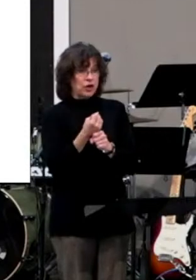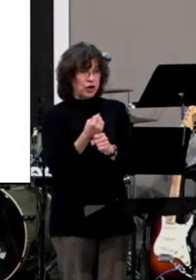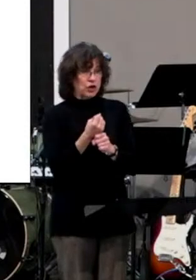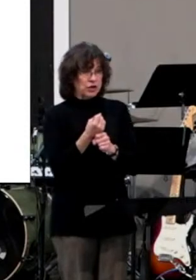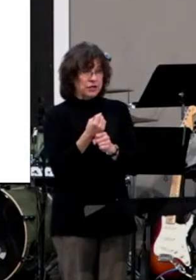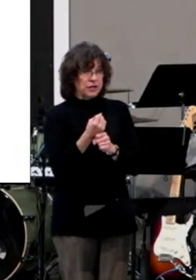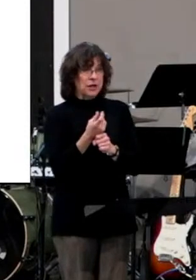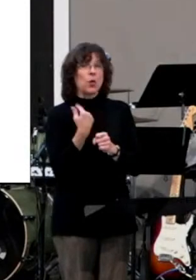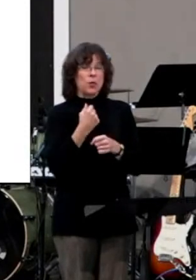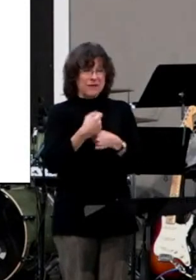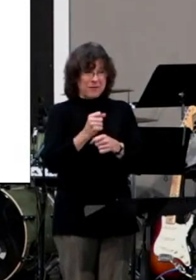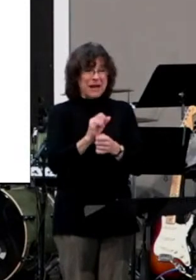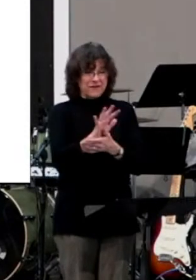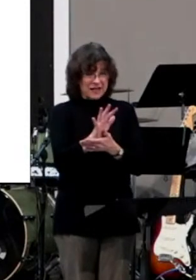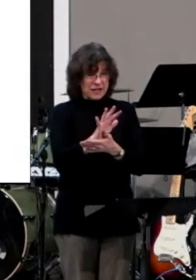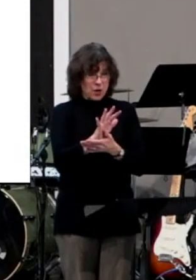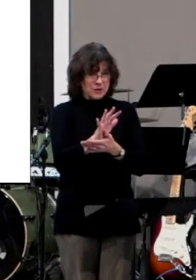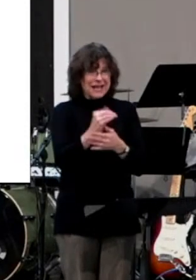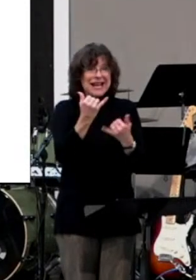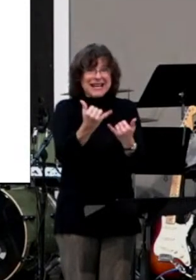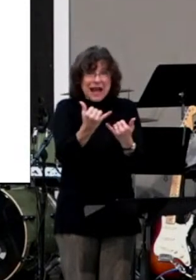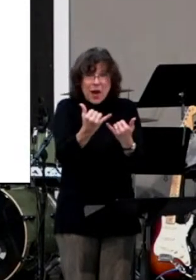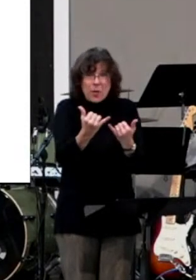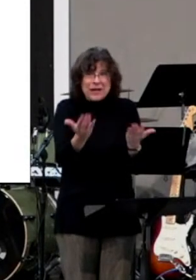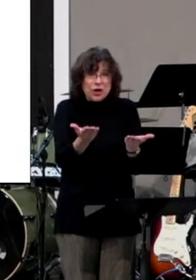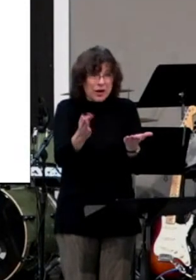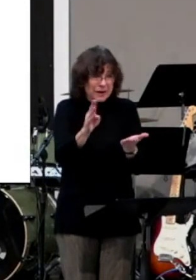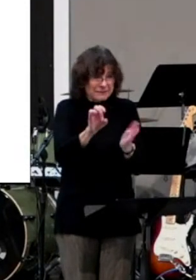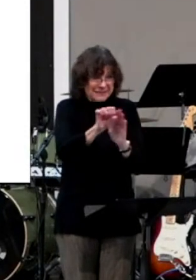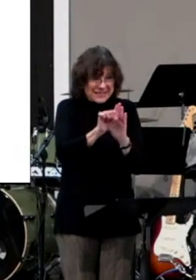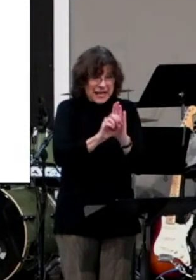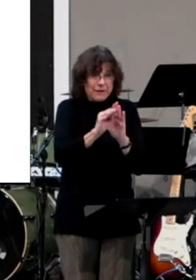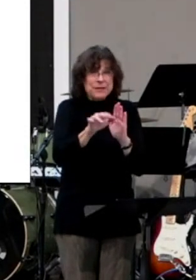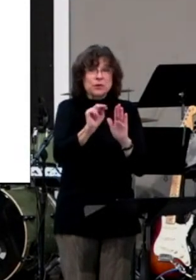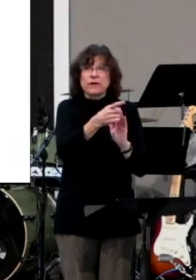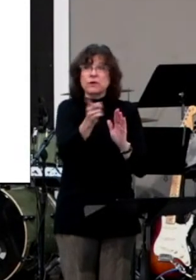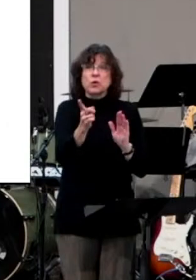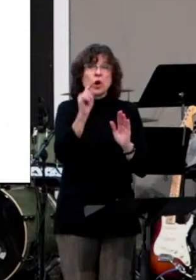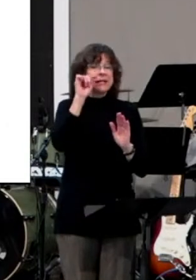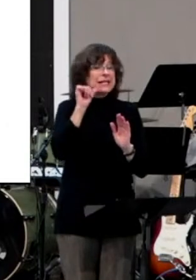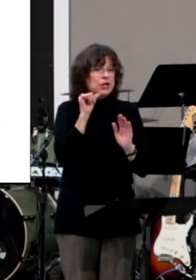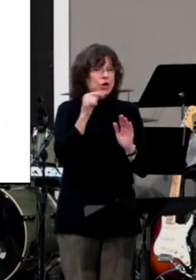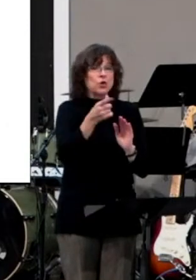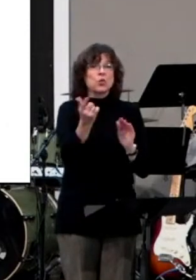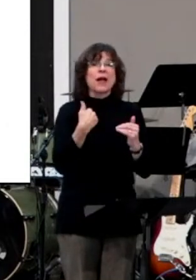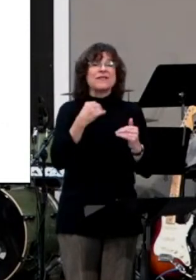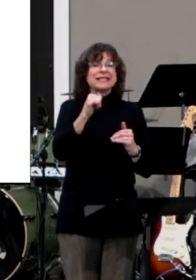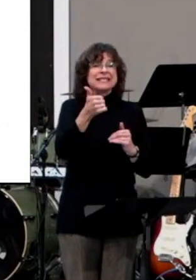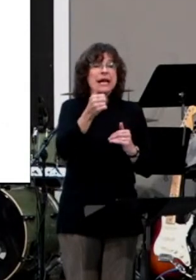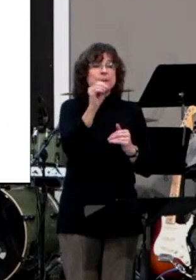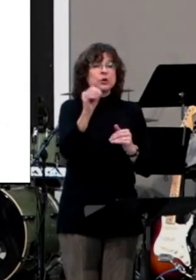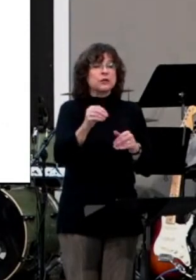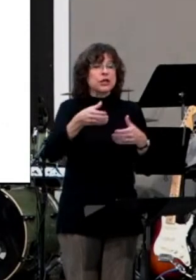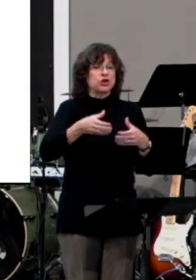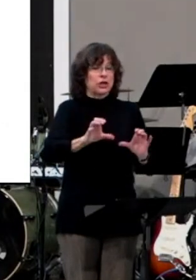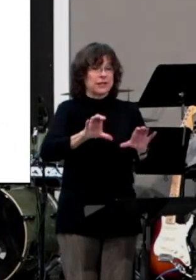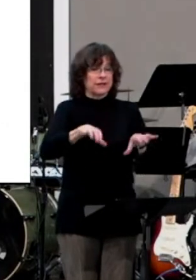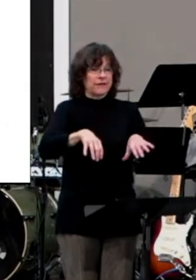Project making these videos. And now in the state of Minnesota, if you are a teenager, you have almost a 10% chance of